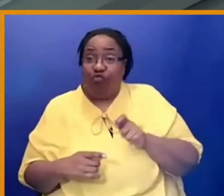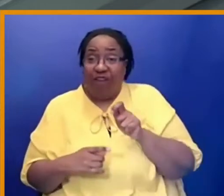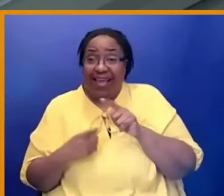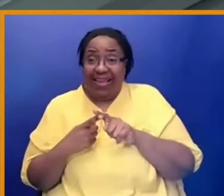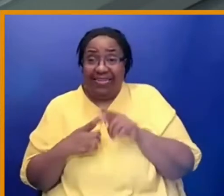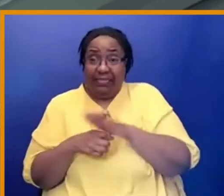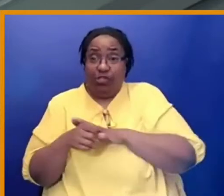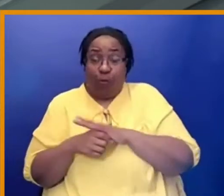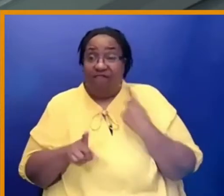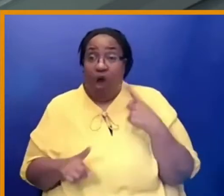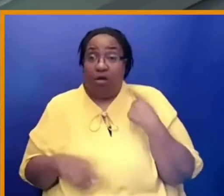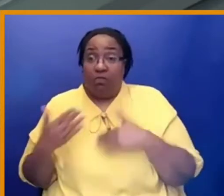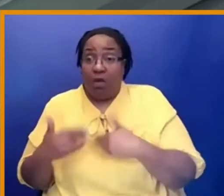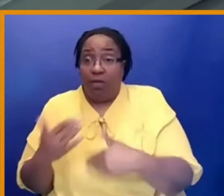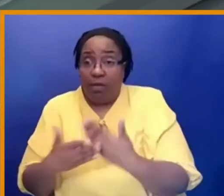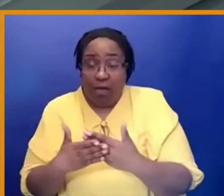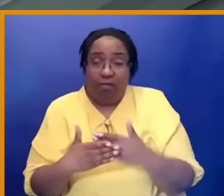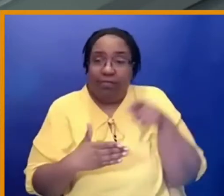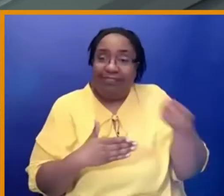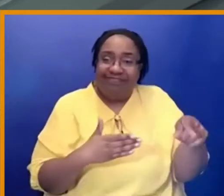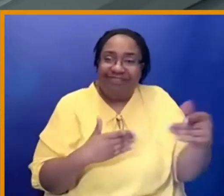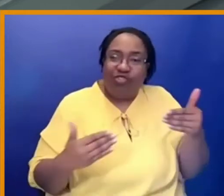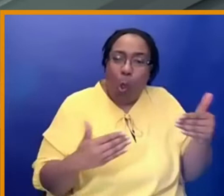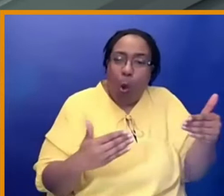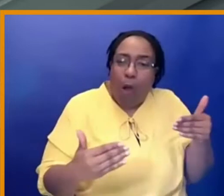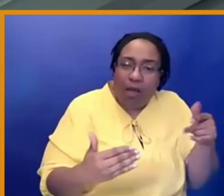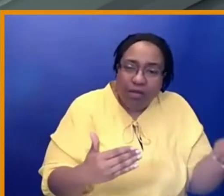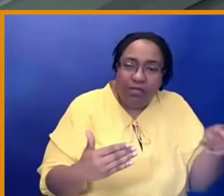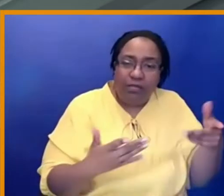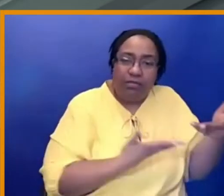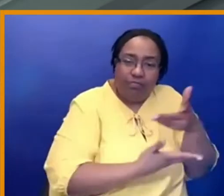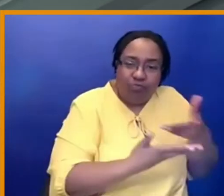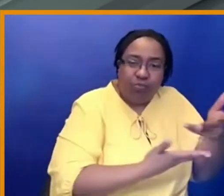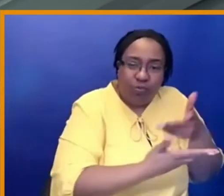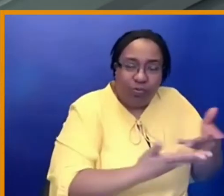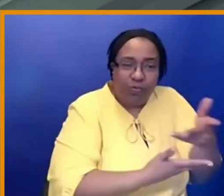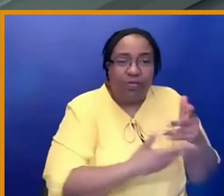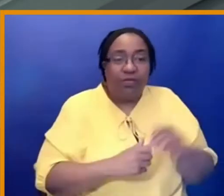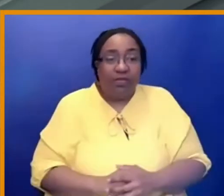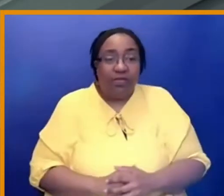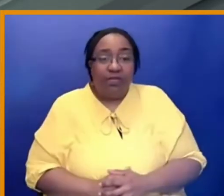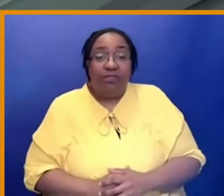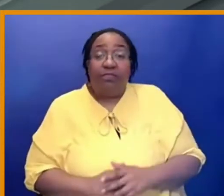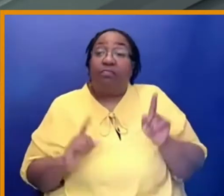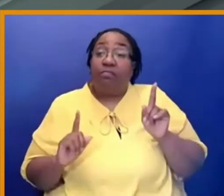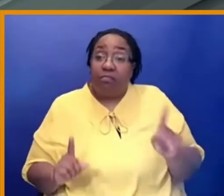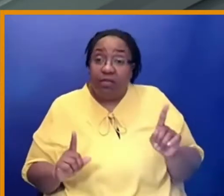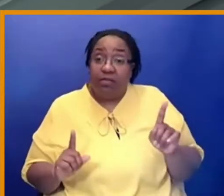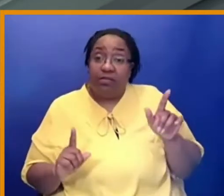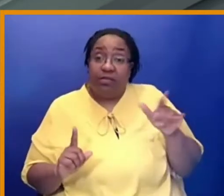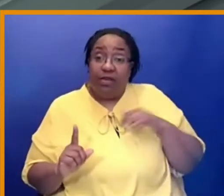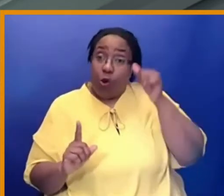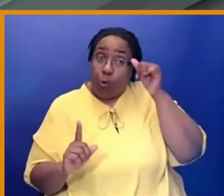been ideal for Federal Policy Committee type work, but I know that Relations Committee have